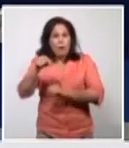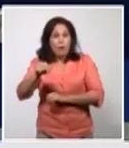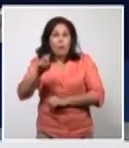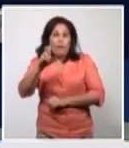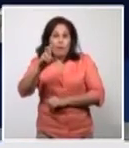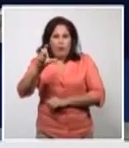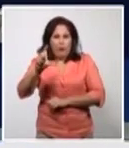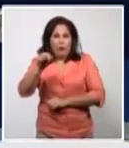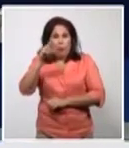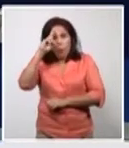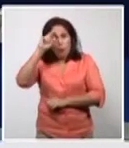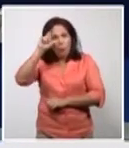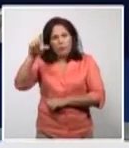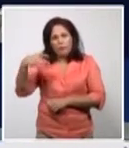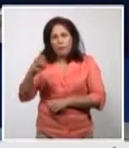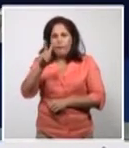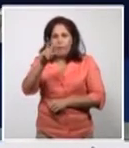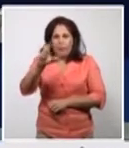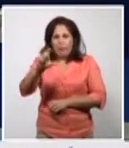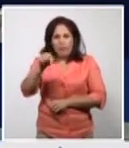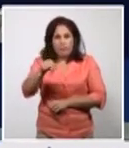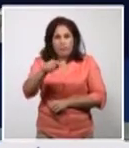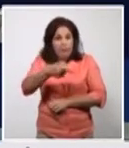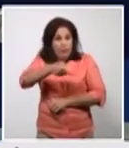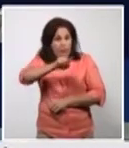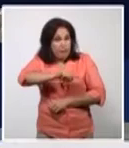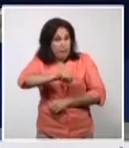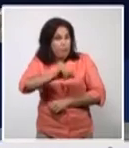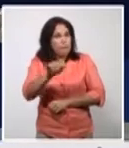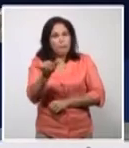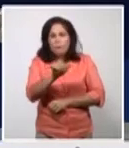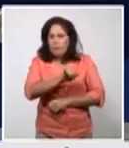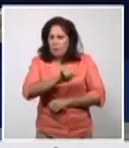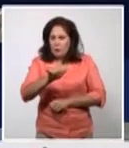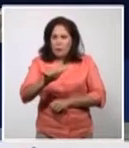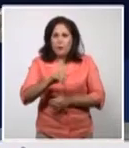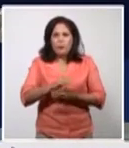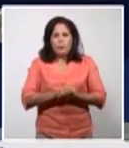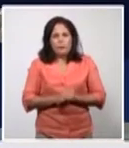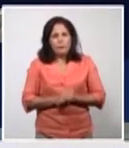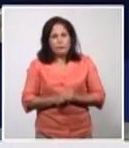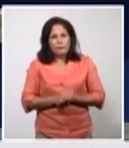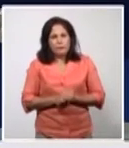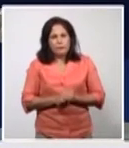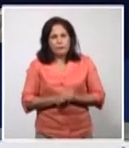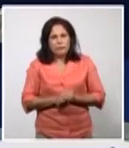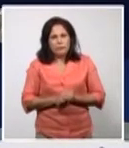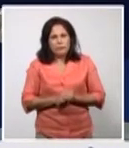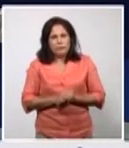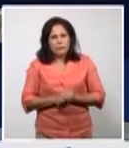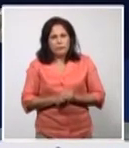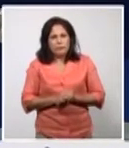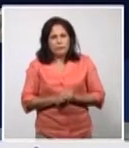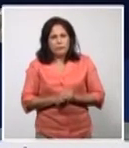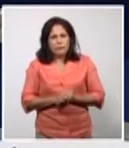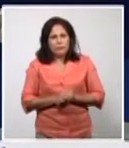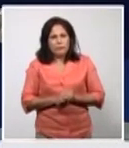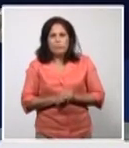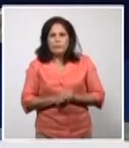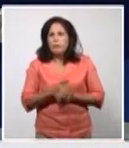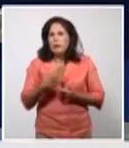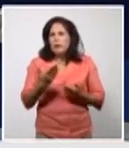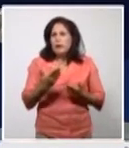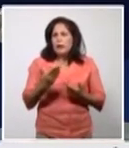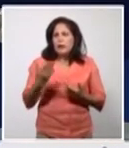than yesterday. Yesterday, from the migratory point of view, 27 Cuban